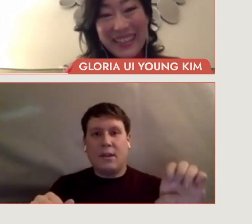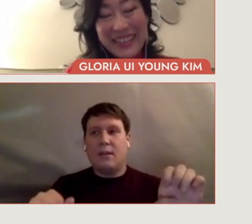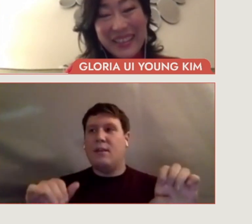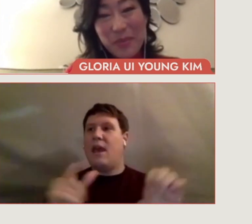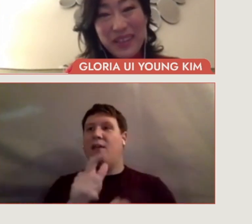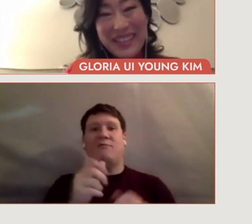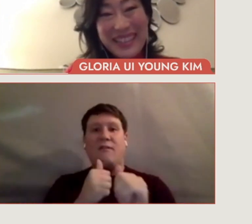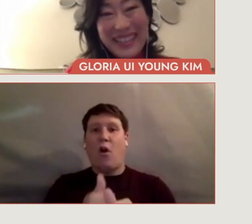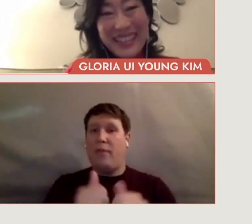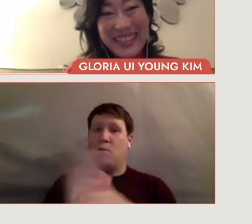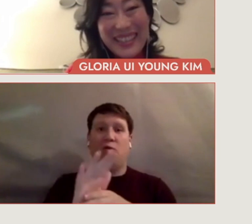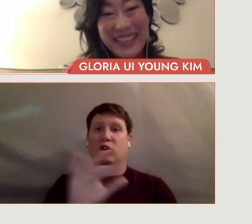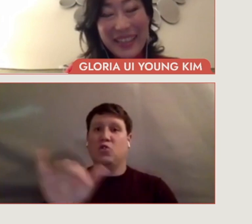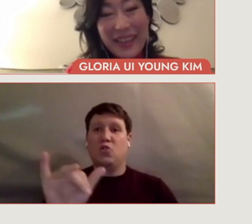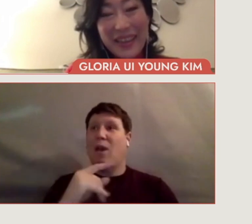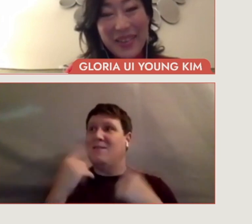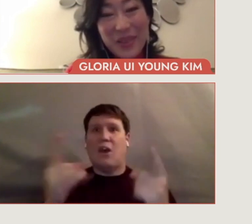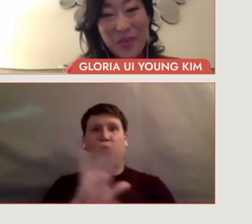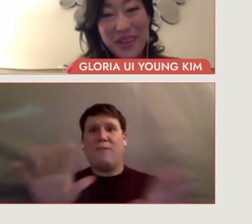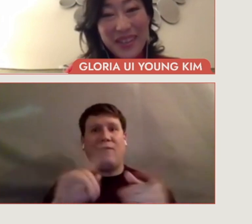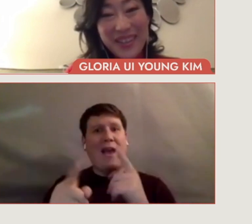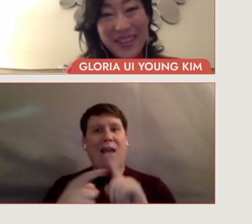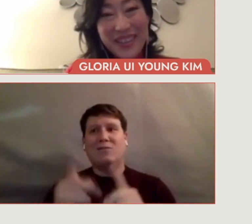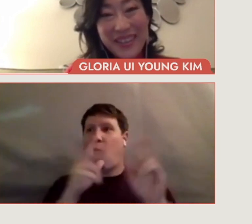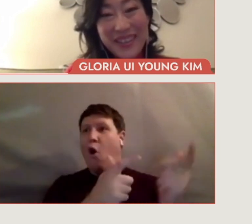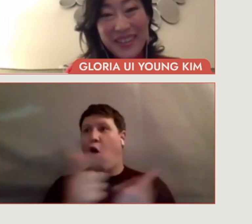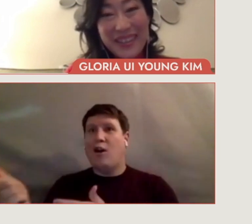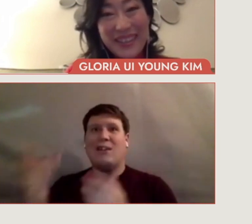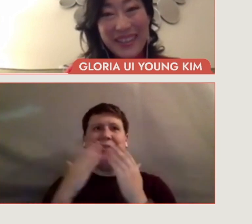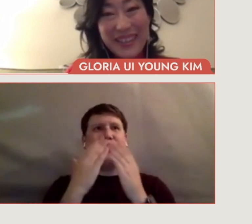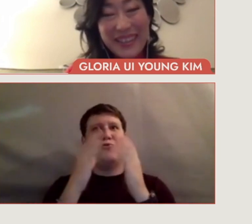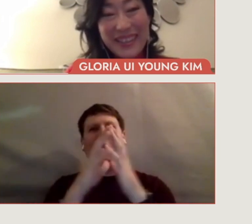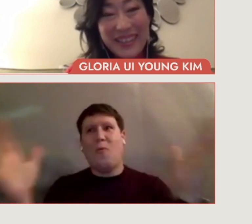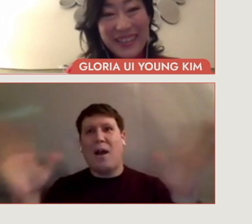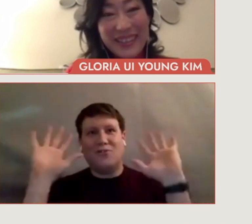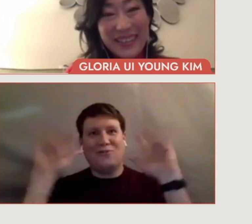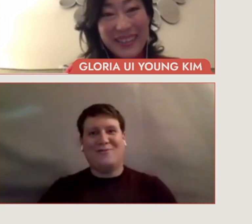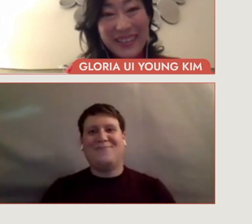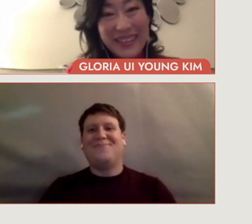So I just want to thank you all. Thank you so much. Thank you.